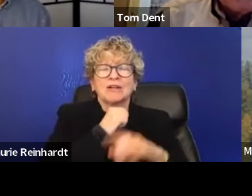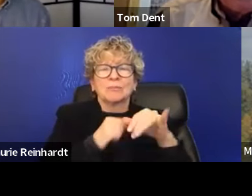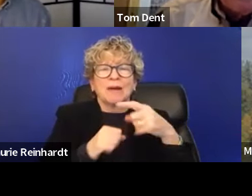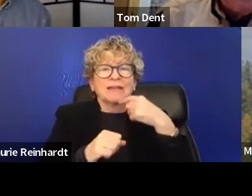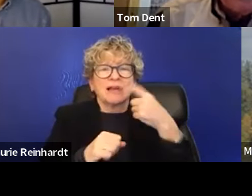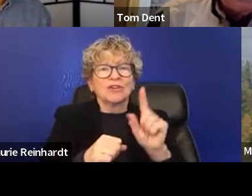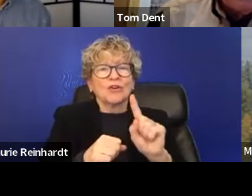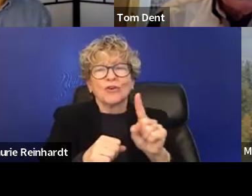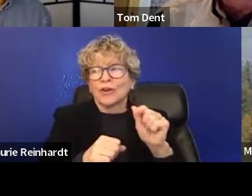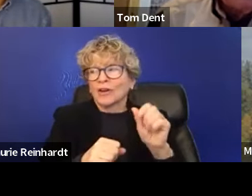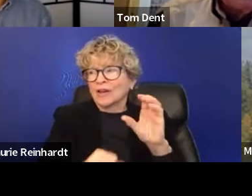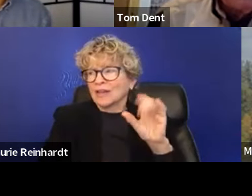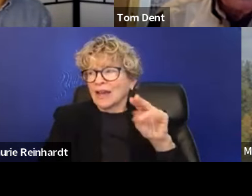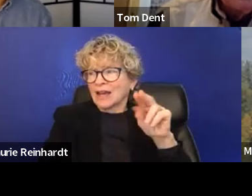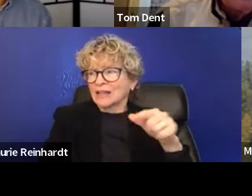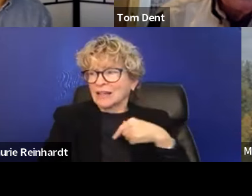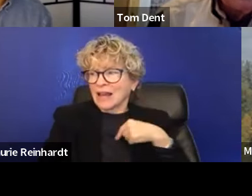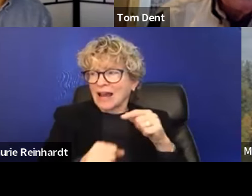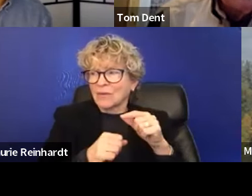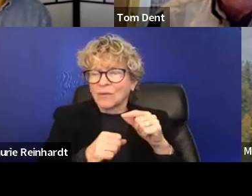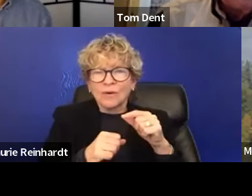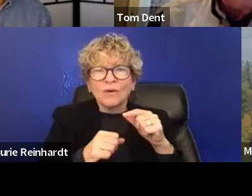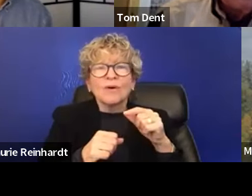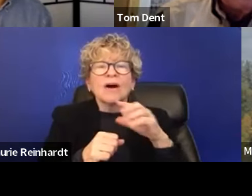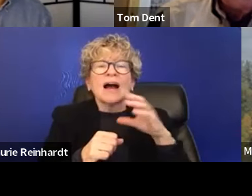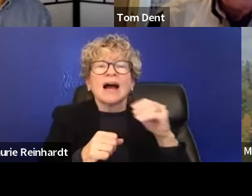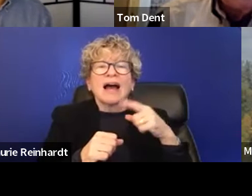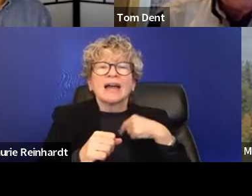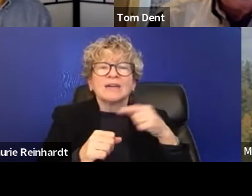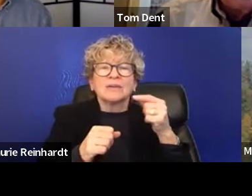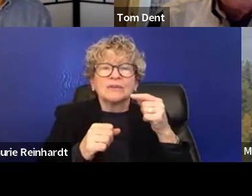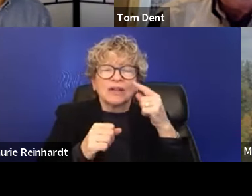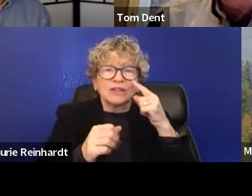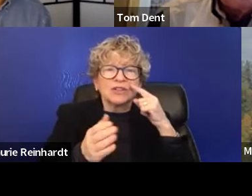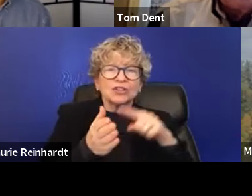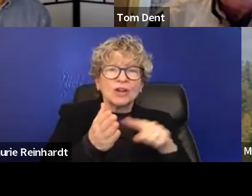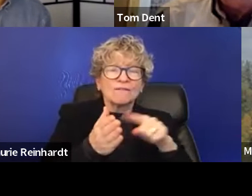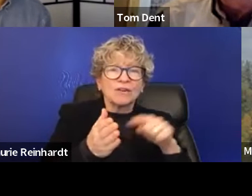you're acting out, you're taking up too much space, you're asking for too much.